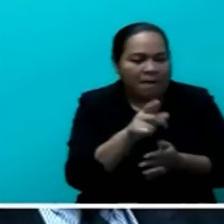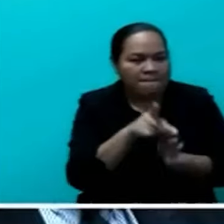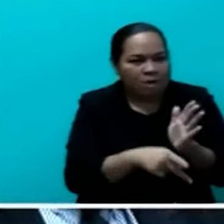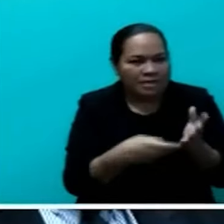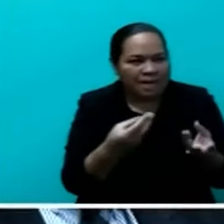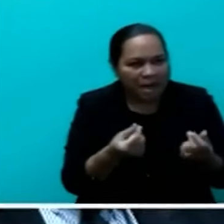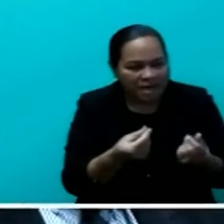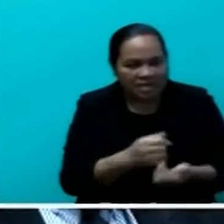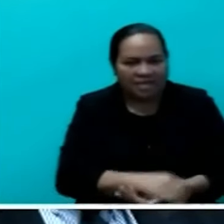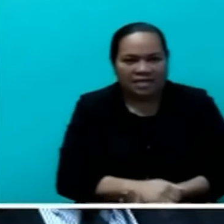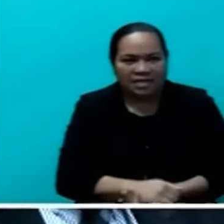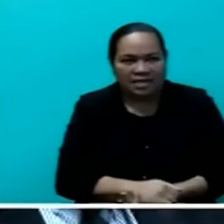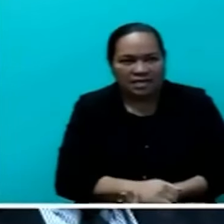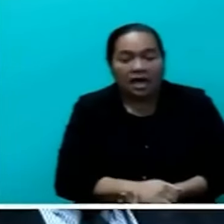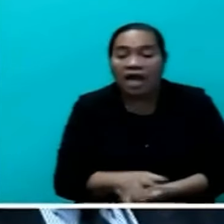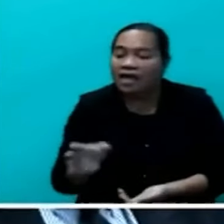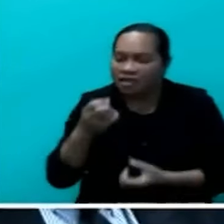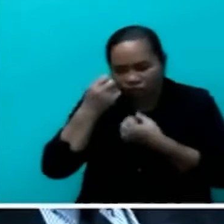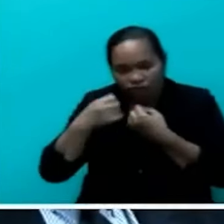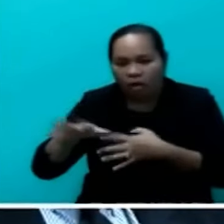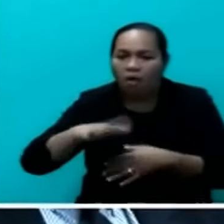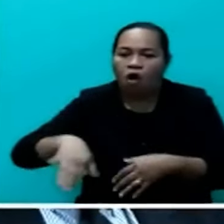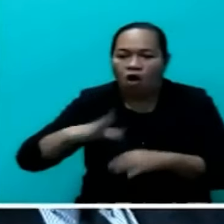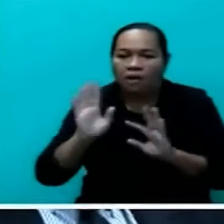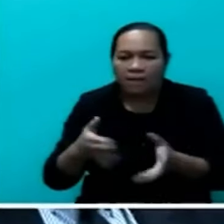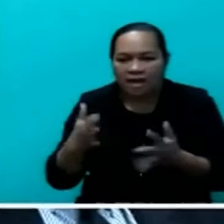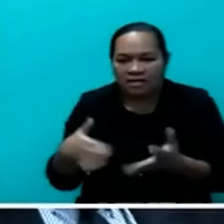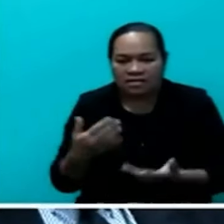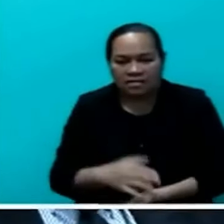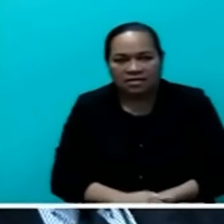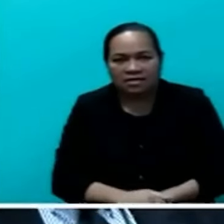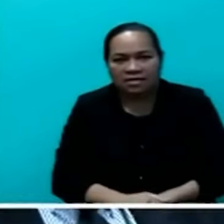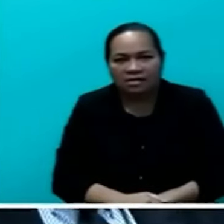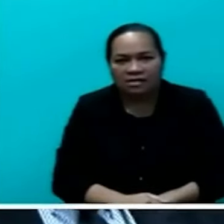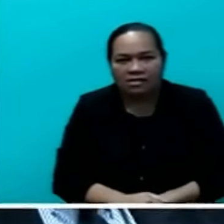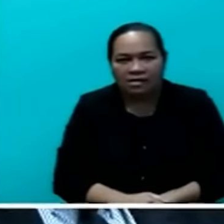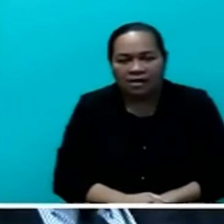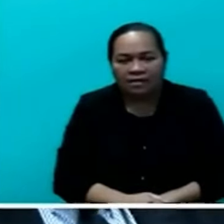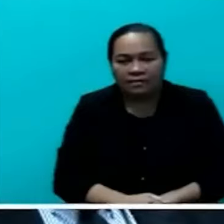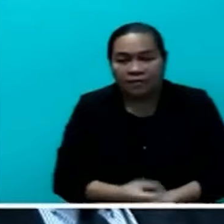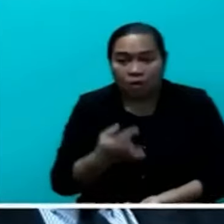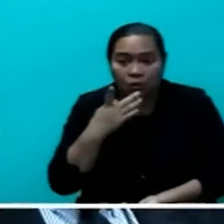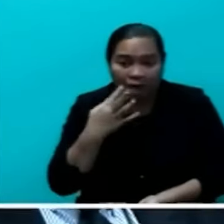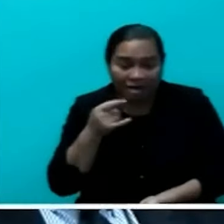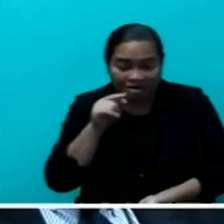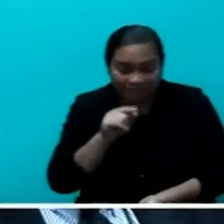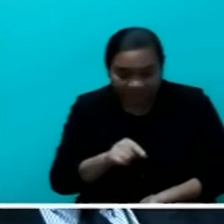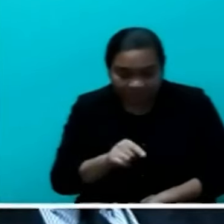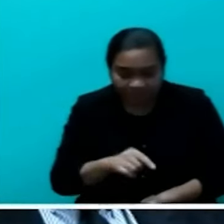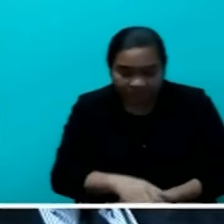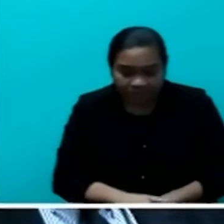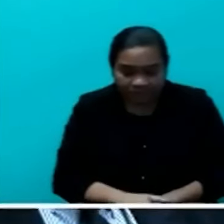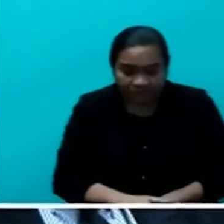was also noted that all the players were advised of this. Upon this coming to